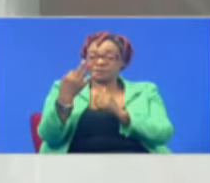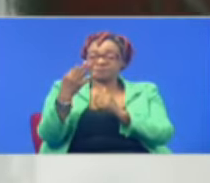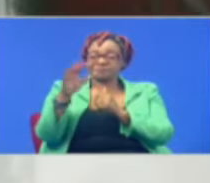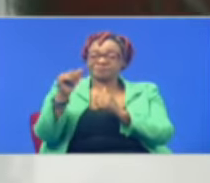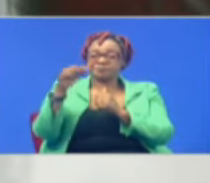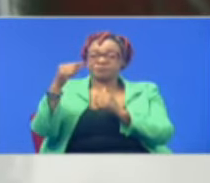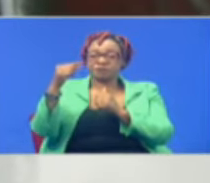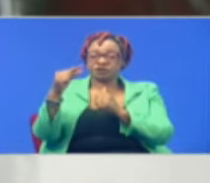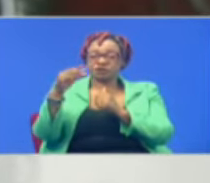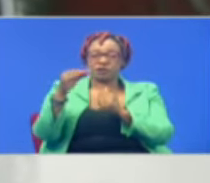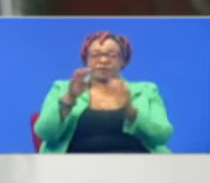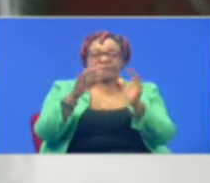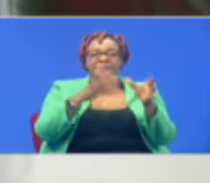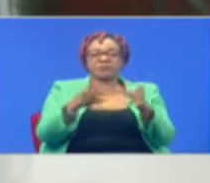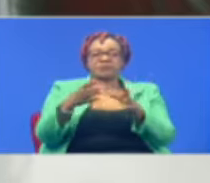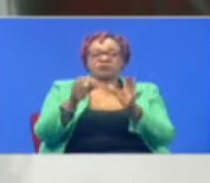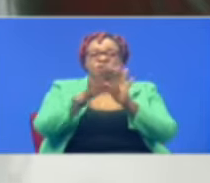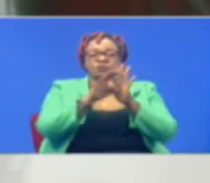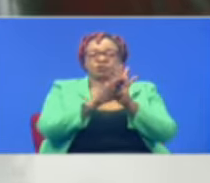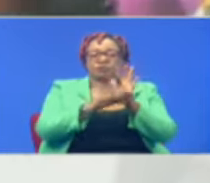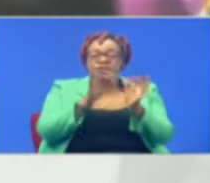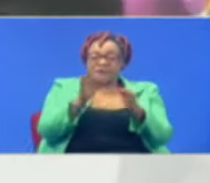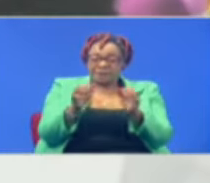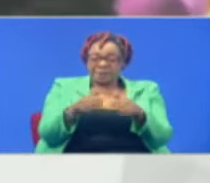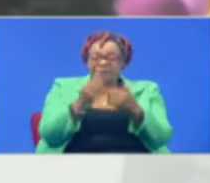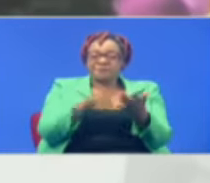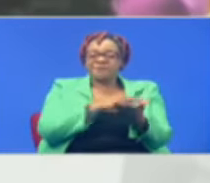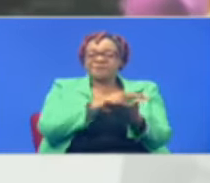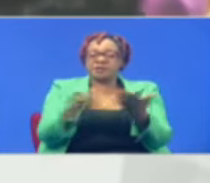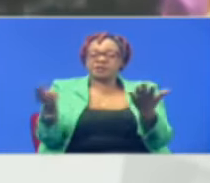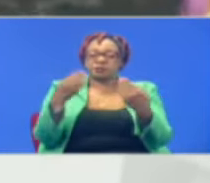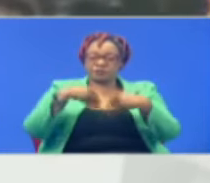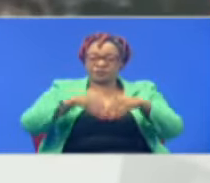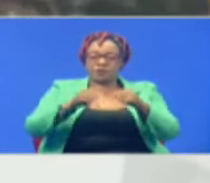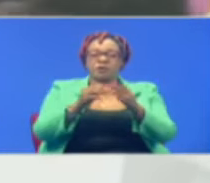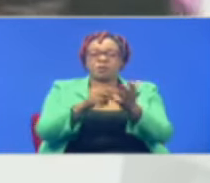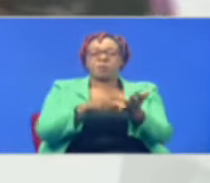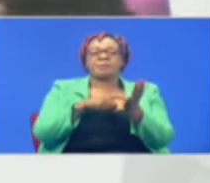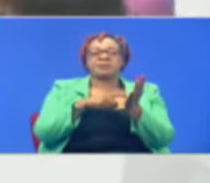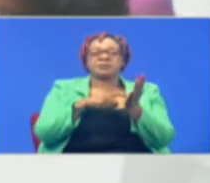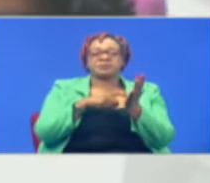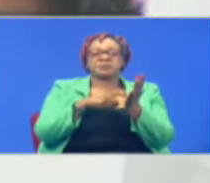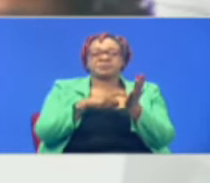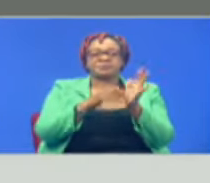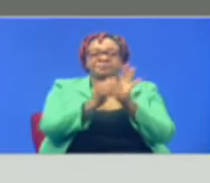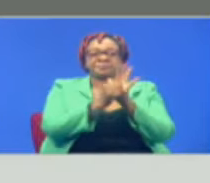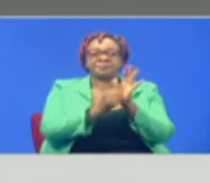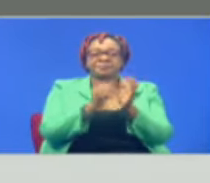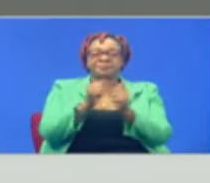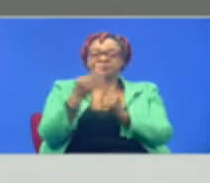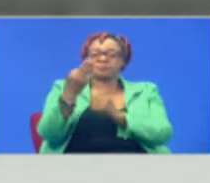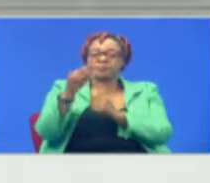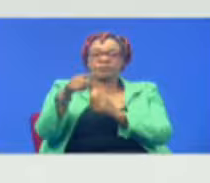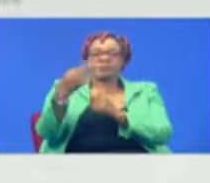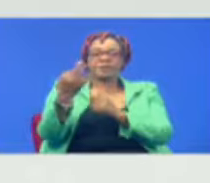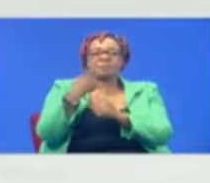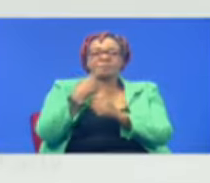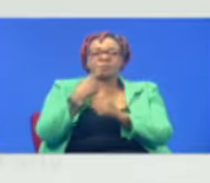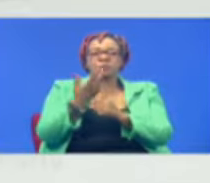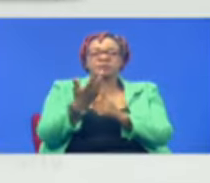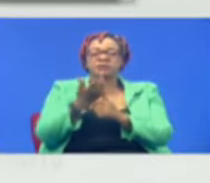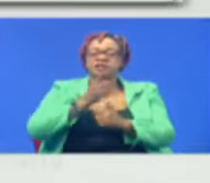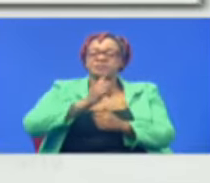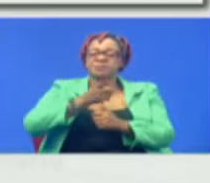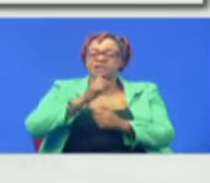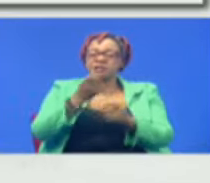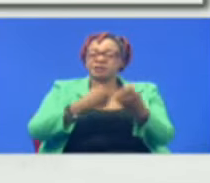party constitution should the MCAs fail to adhere to the requirement. Article 13.3 says disciplinary